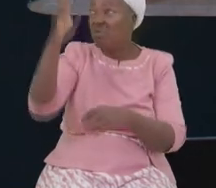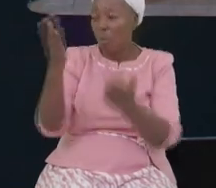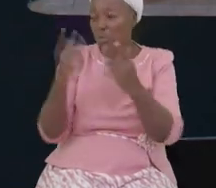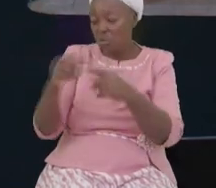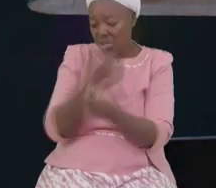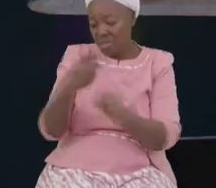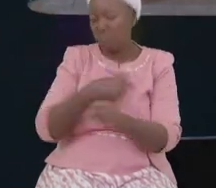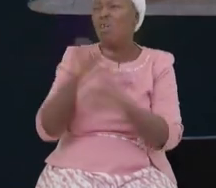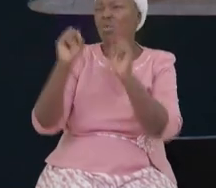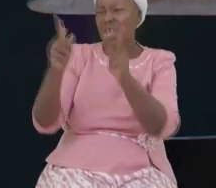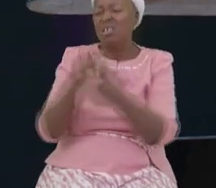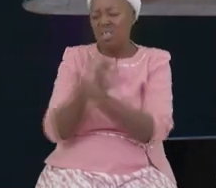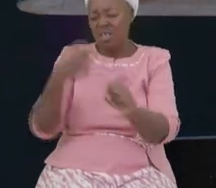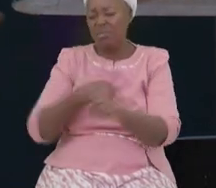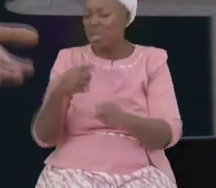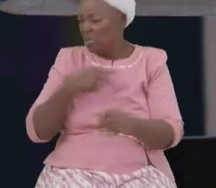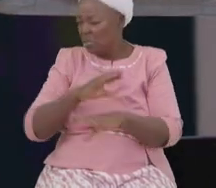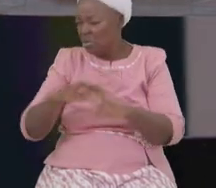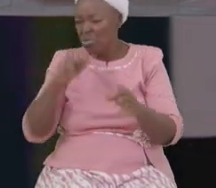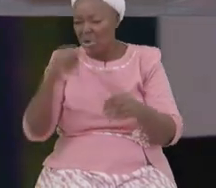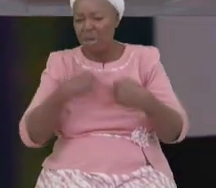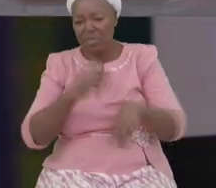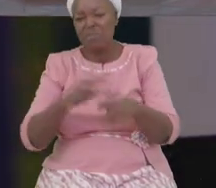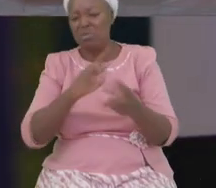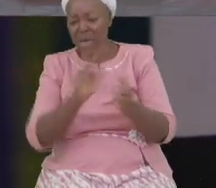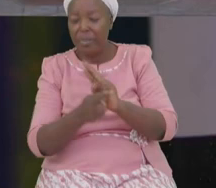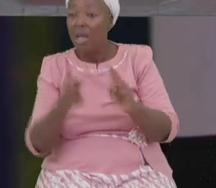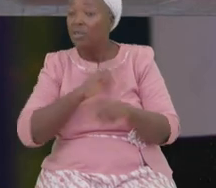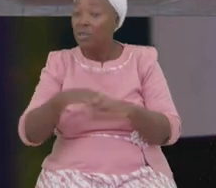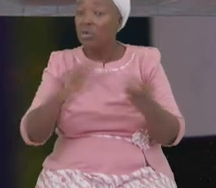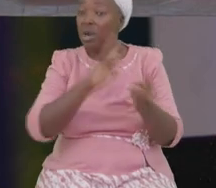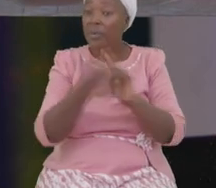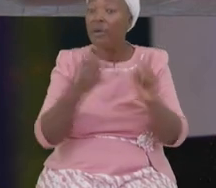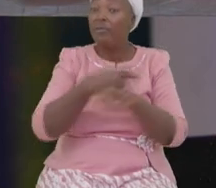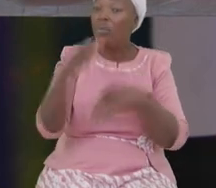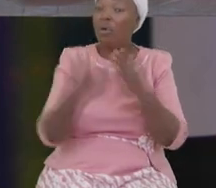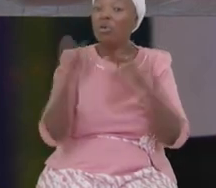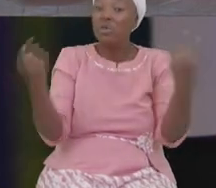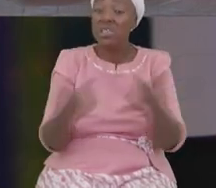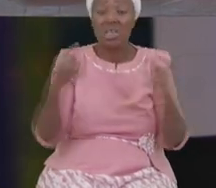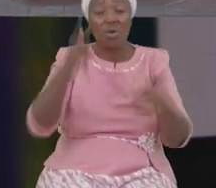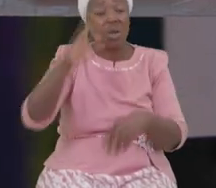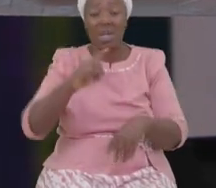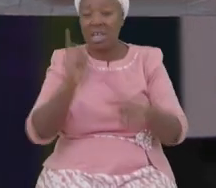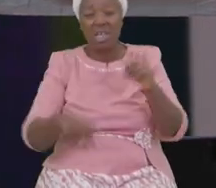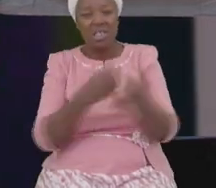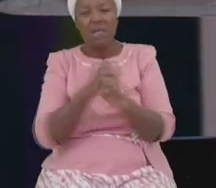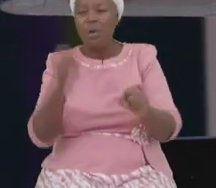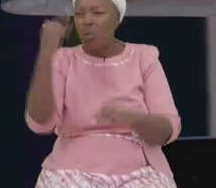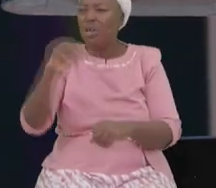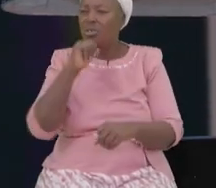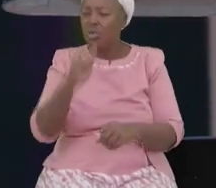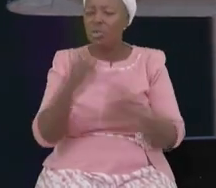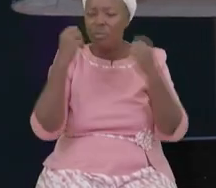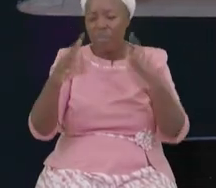down. They're not standing up. They're not repenting. They're not forsaking their sin. They're not believing on the Lord. Why are many believers not sanctified,